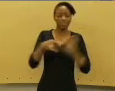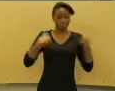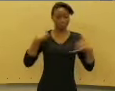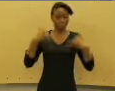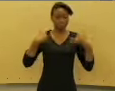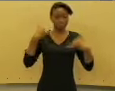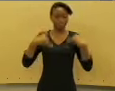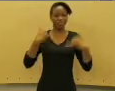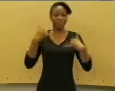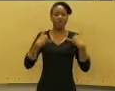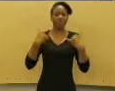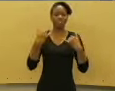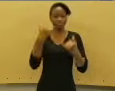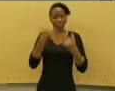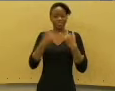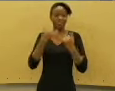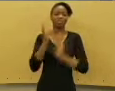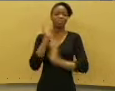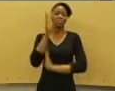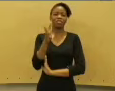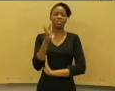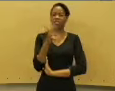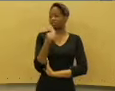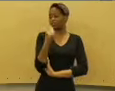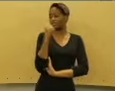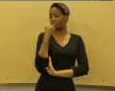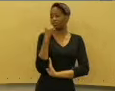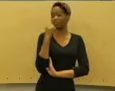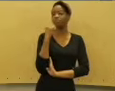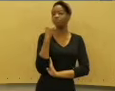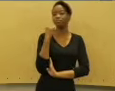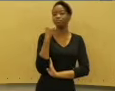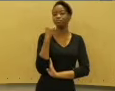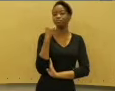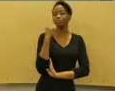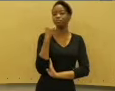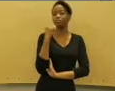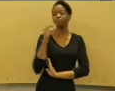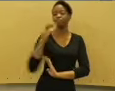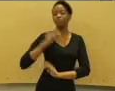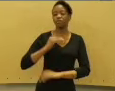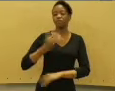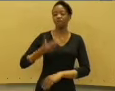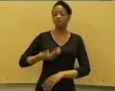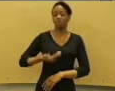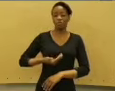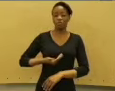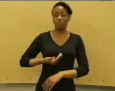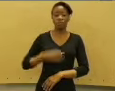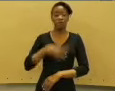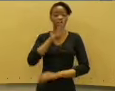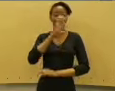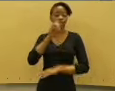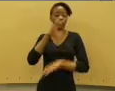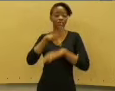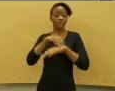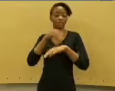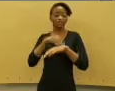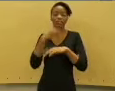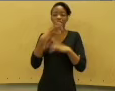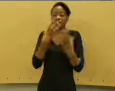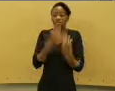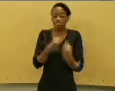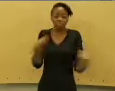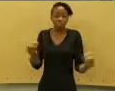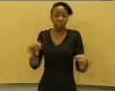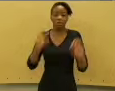the same time. Yesterday there was a mention of how women will be in their 40s having had children and never